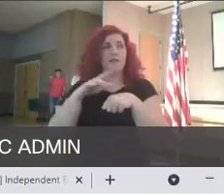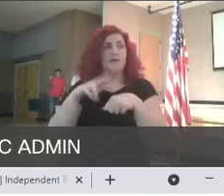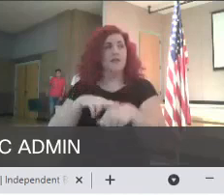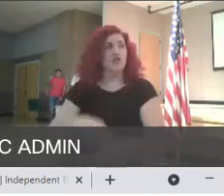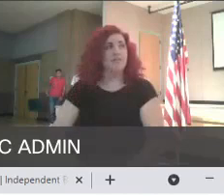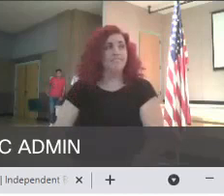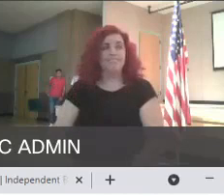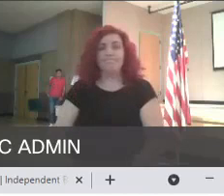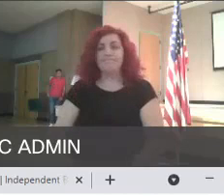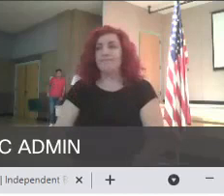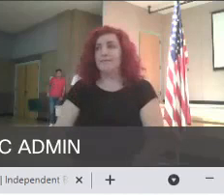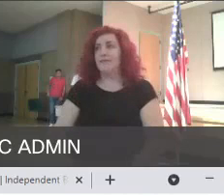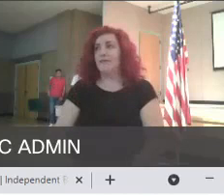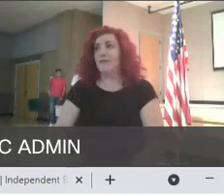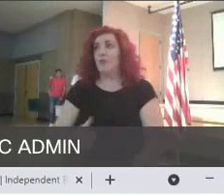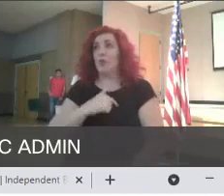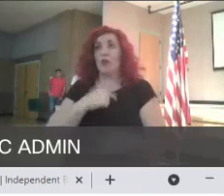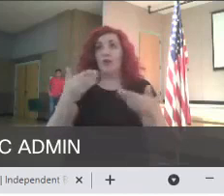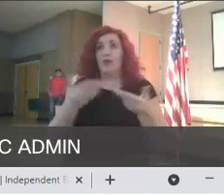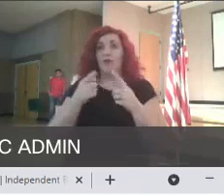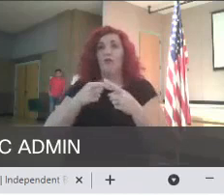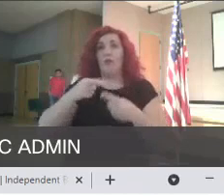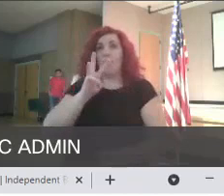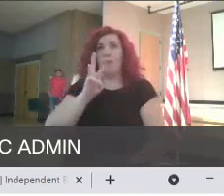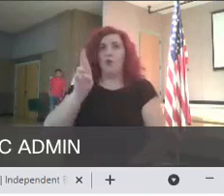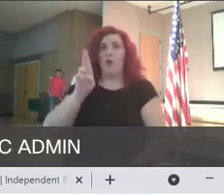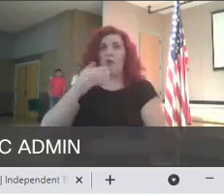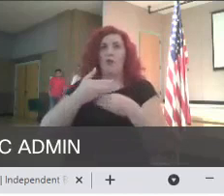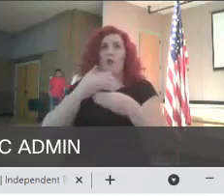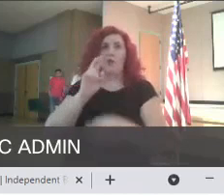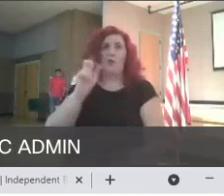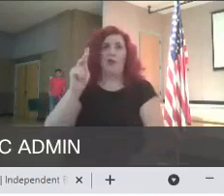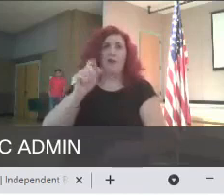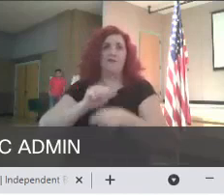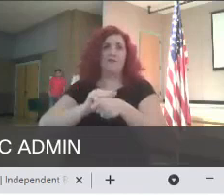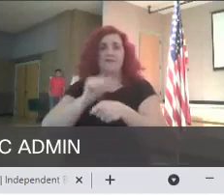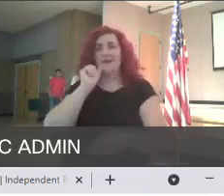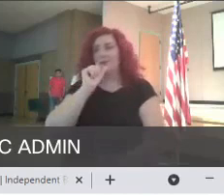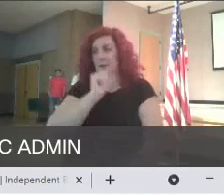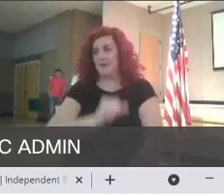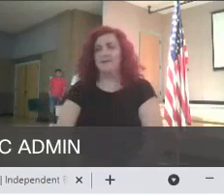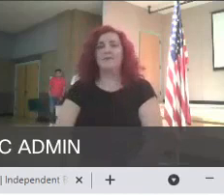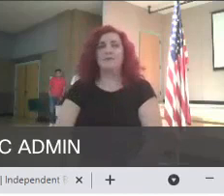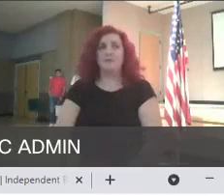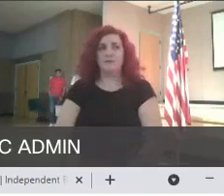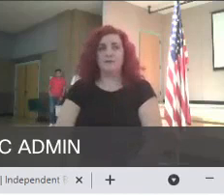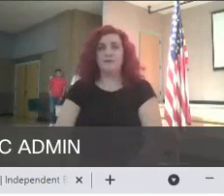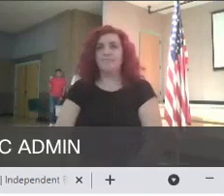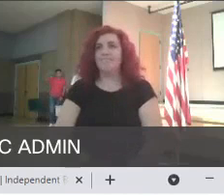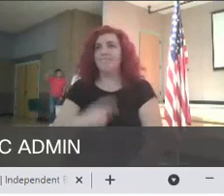We are coming to you from Window Rock, Arizona. As you have noticed,